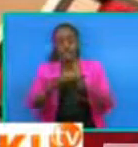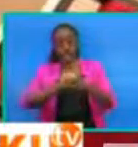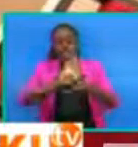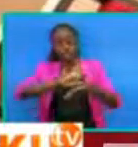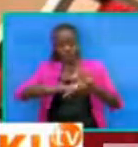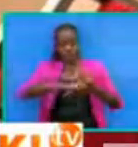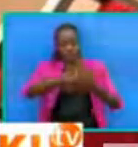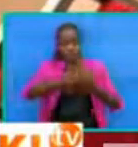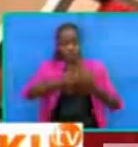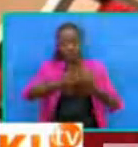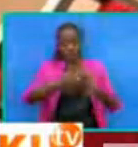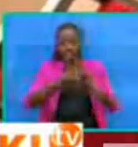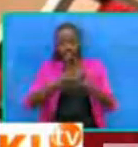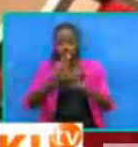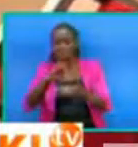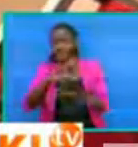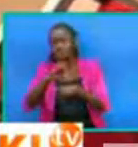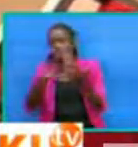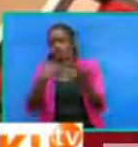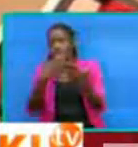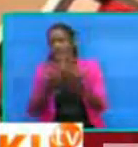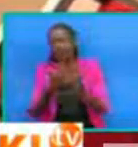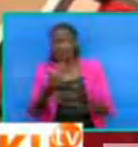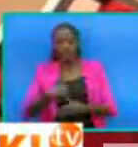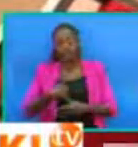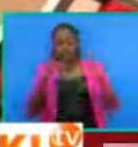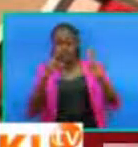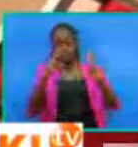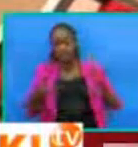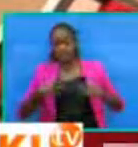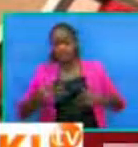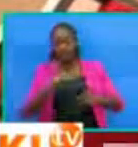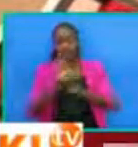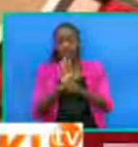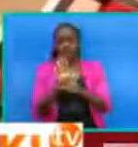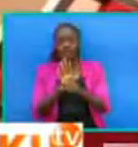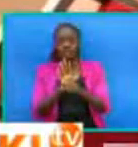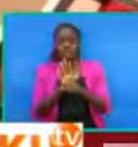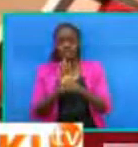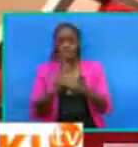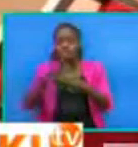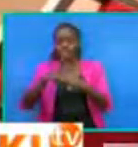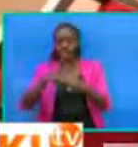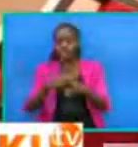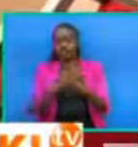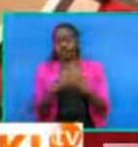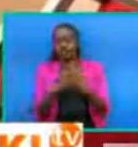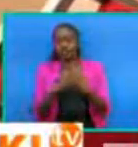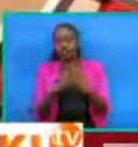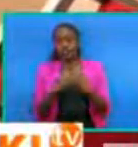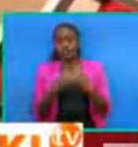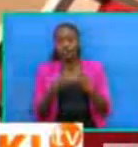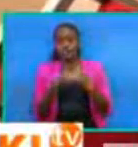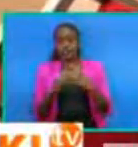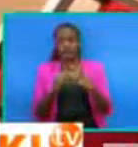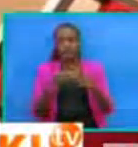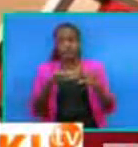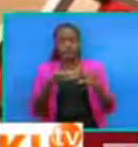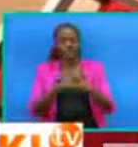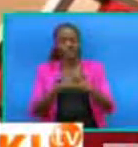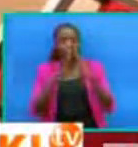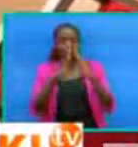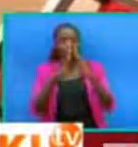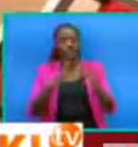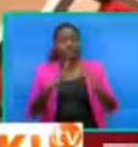and PSs and all that, I find many people now actually sitting comfortably in their houses and